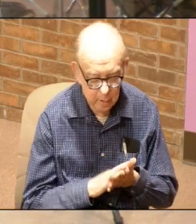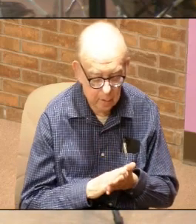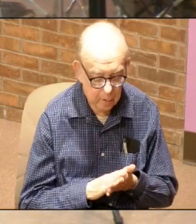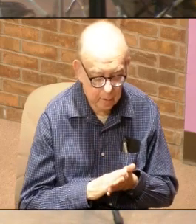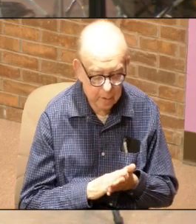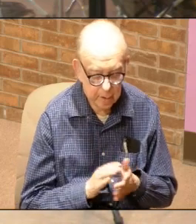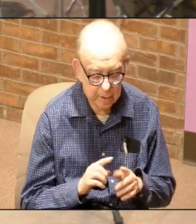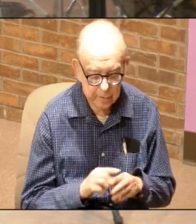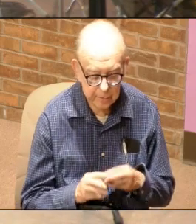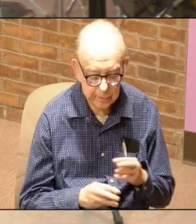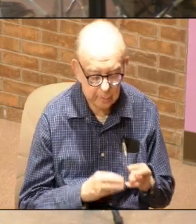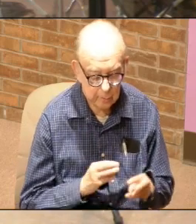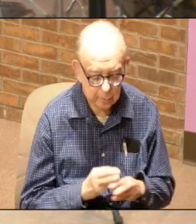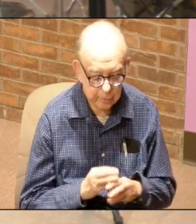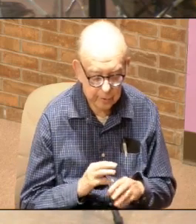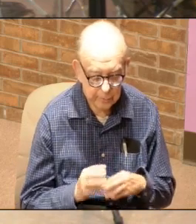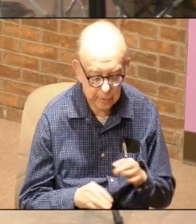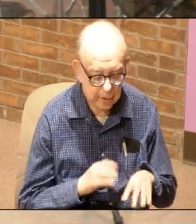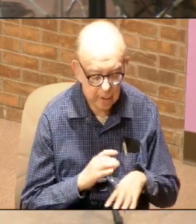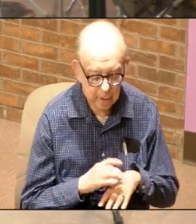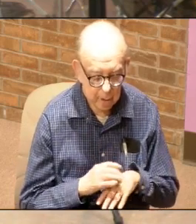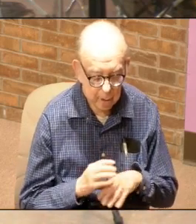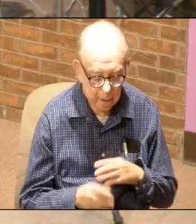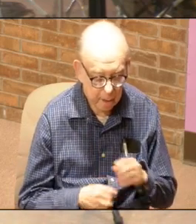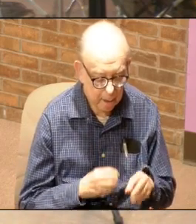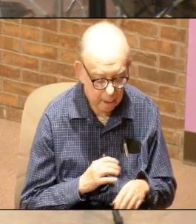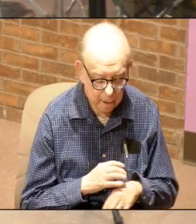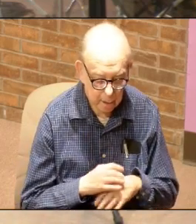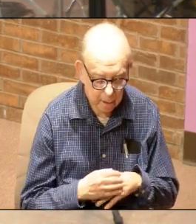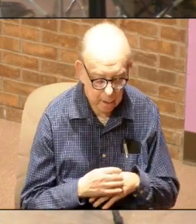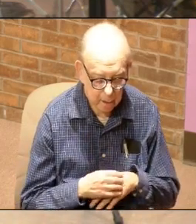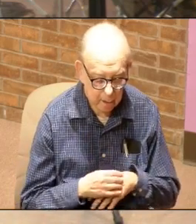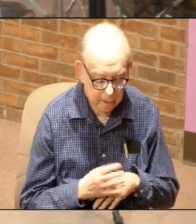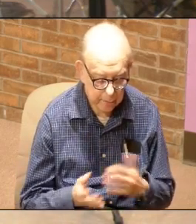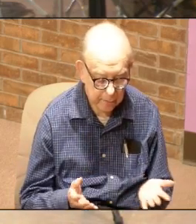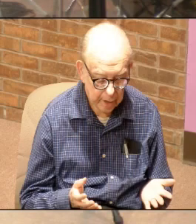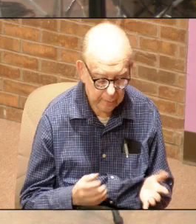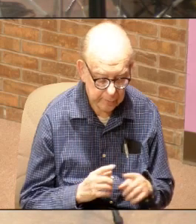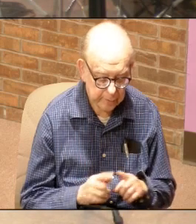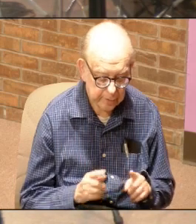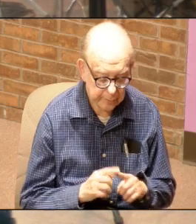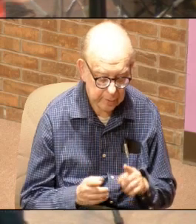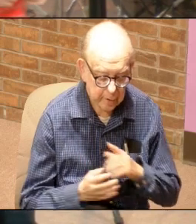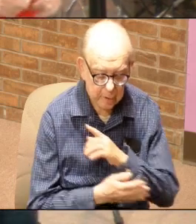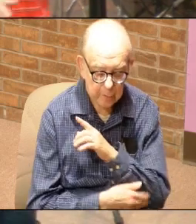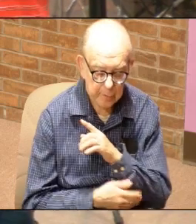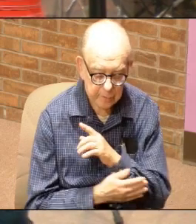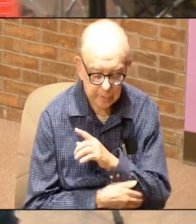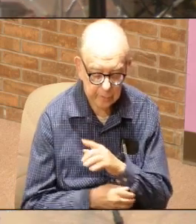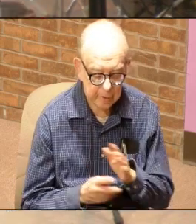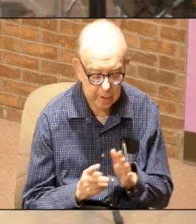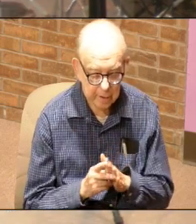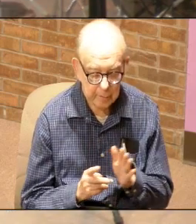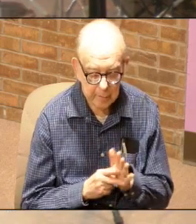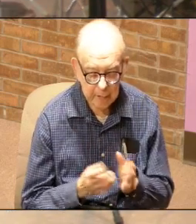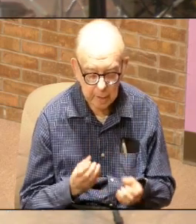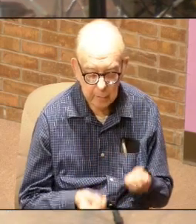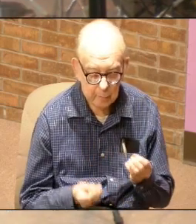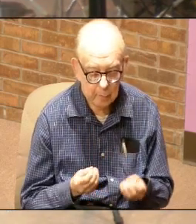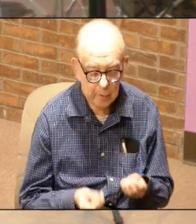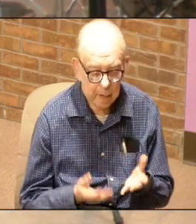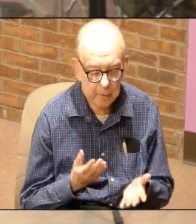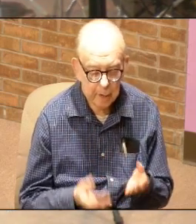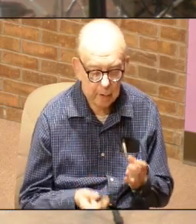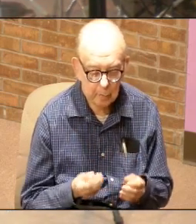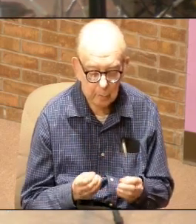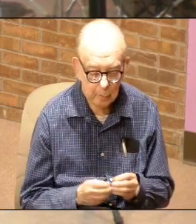that have multitudes of wives. That's their principles. But what we understand is that we